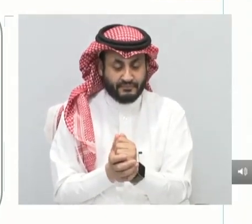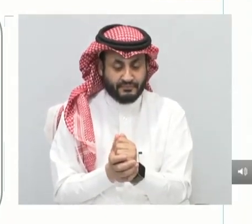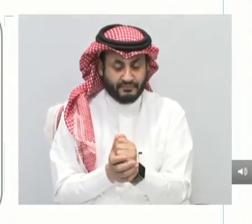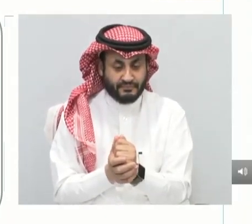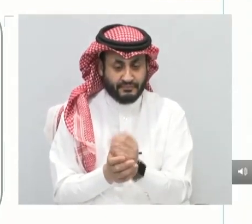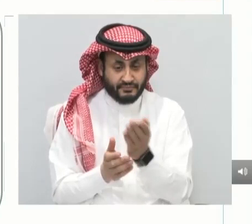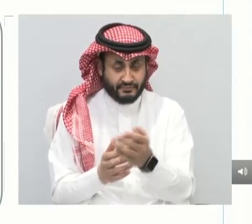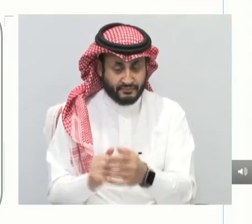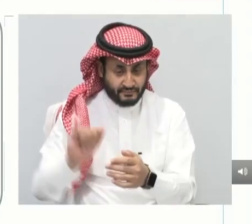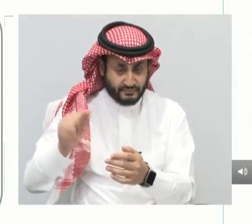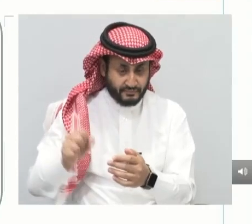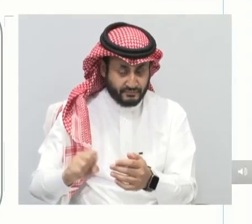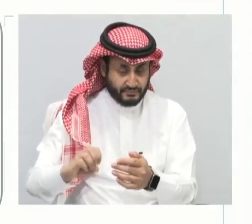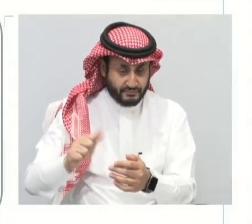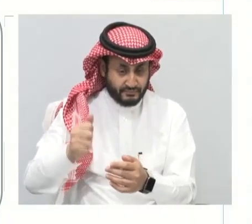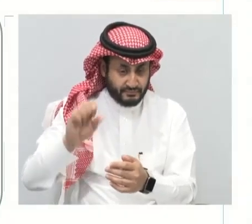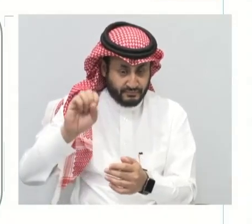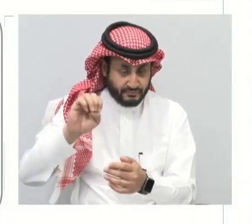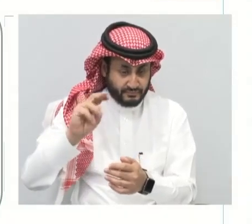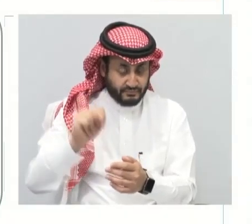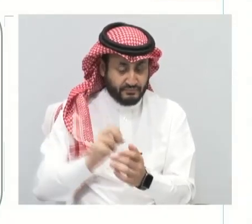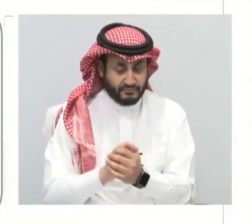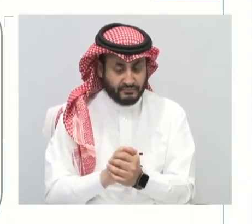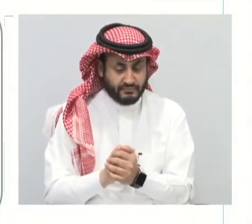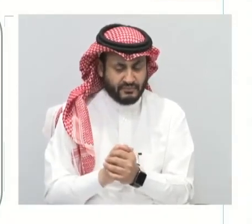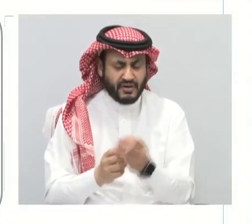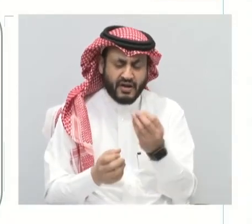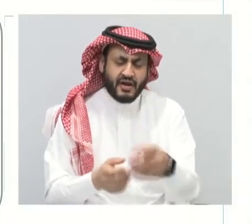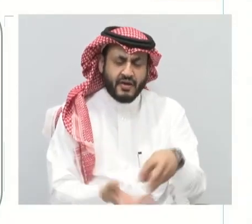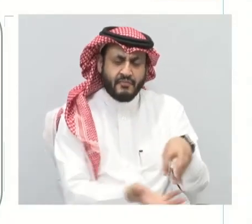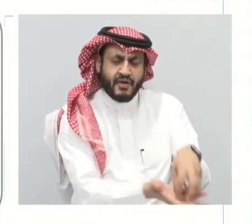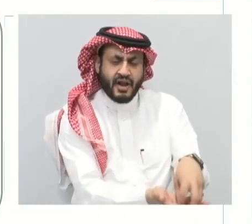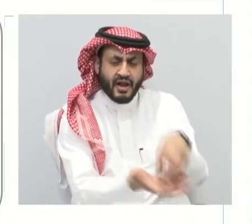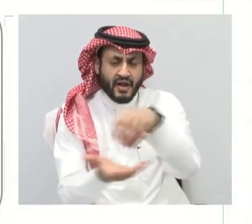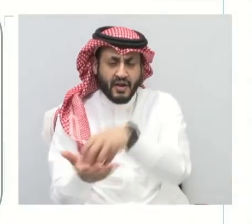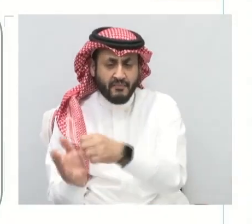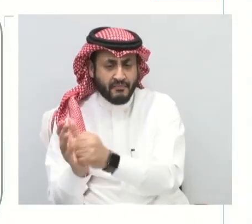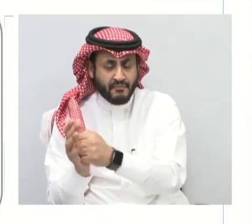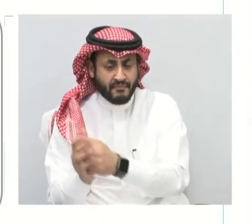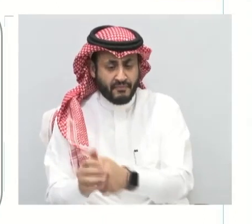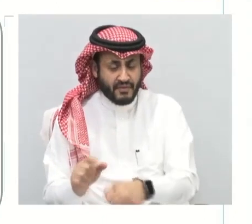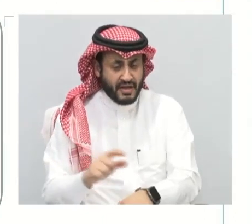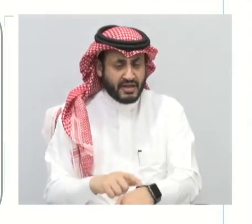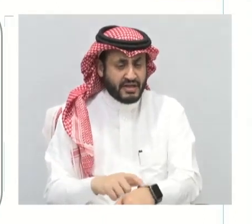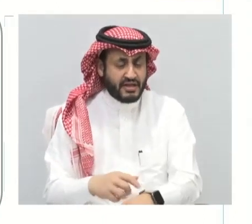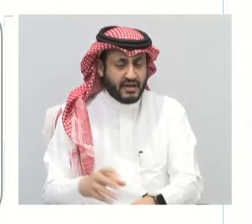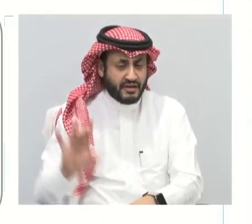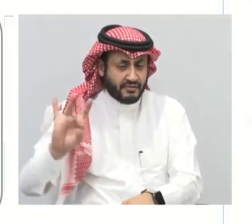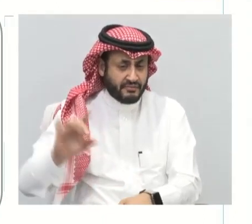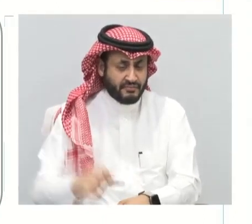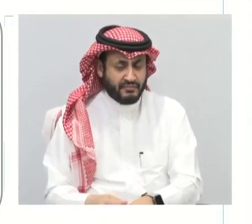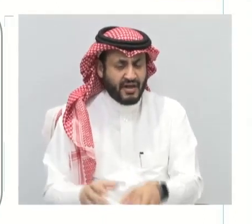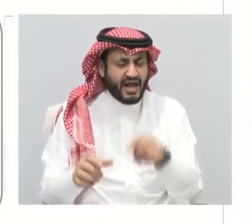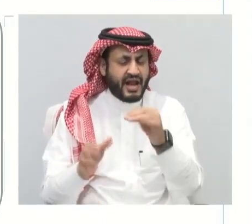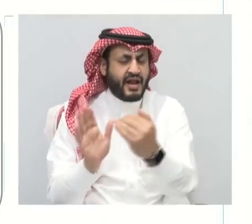Hi, Jason. This is Andy. Can you pick me up at my house at 8 o'clock tomorrow morning? My address is 27